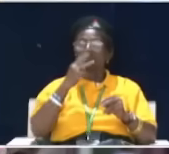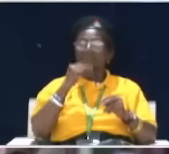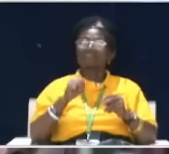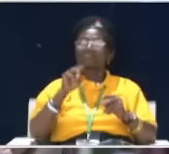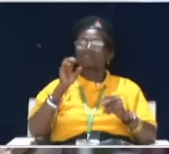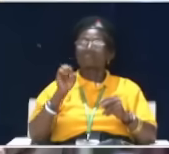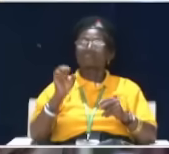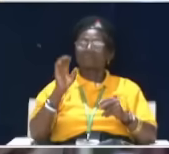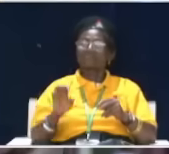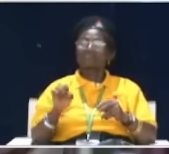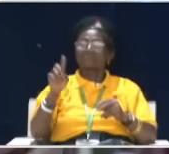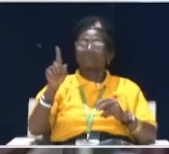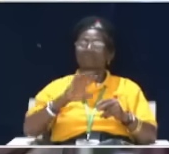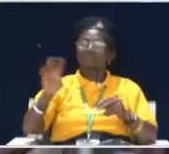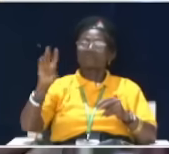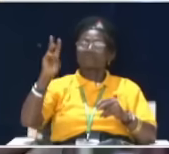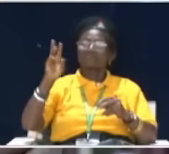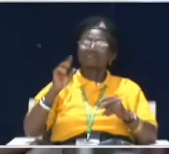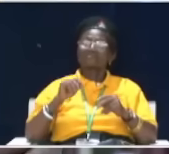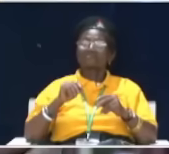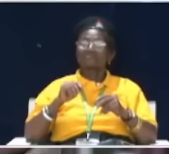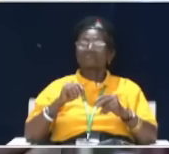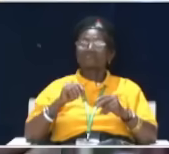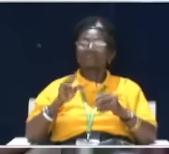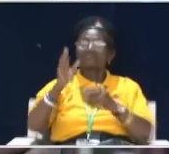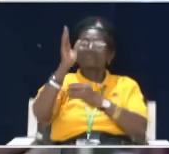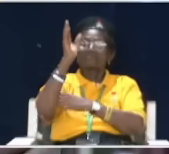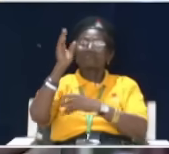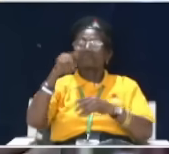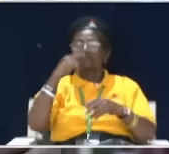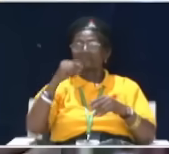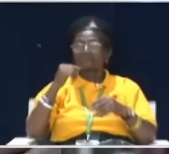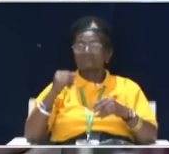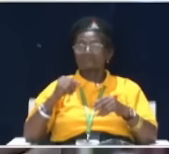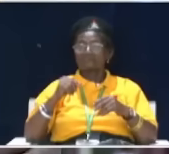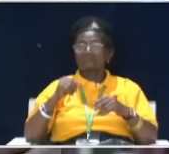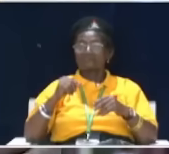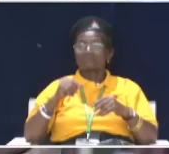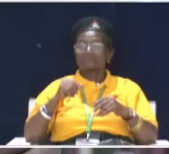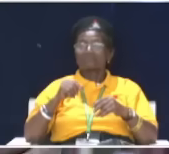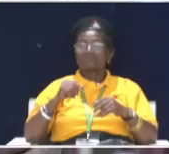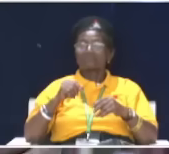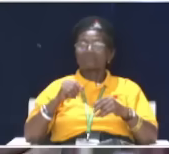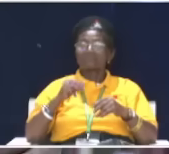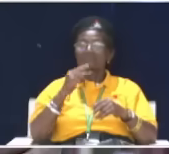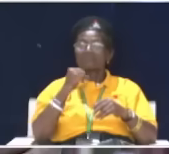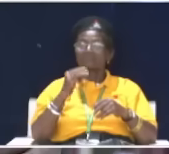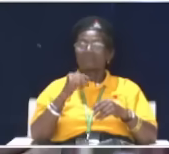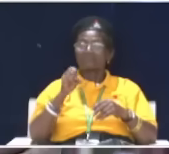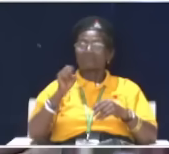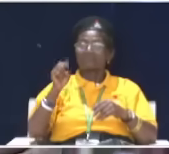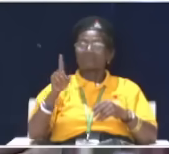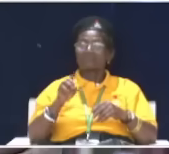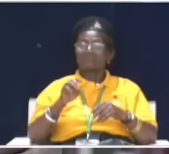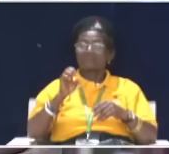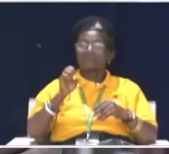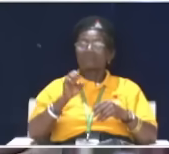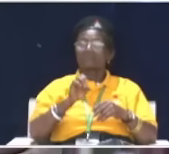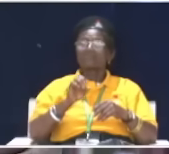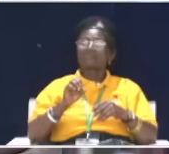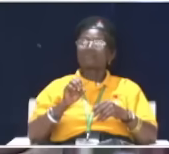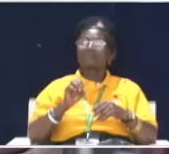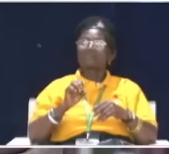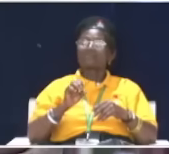Hebrew ori kokanla ise ikefa. God says, Olorun so wipe, Hebrews 11 verse 6, Iwe Hebrew ori kokanla ise